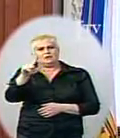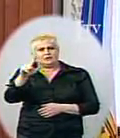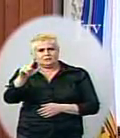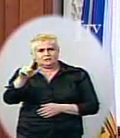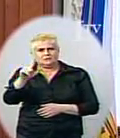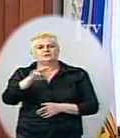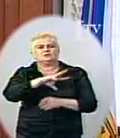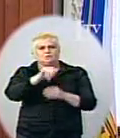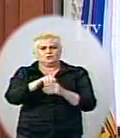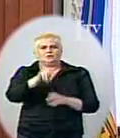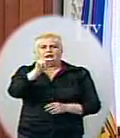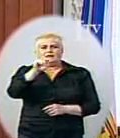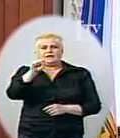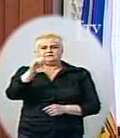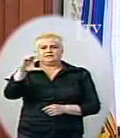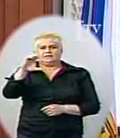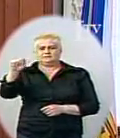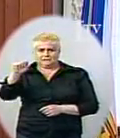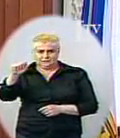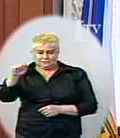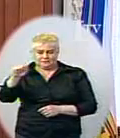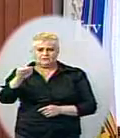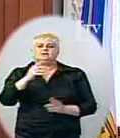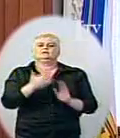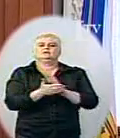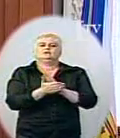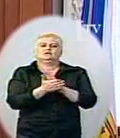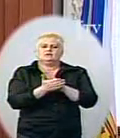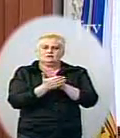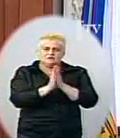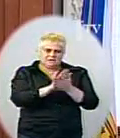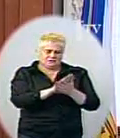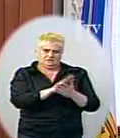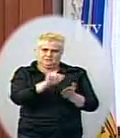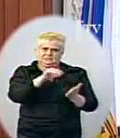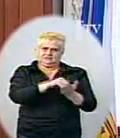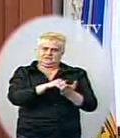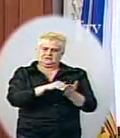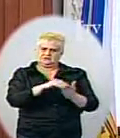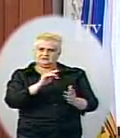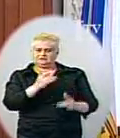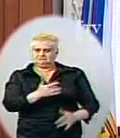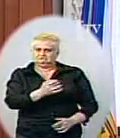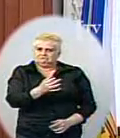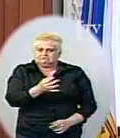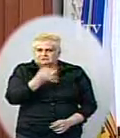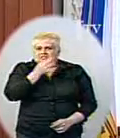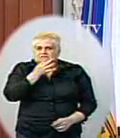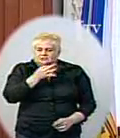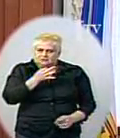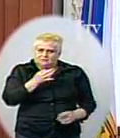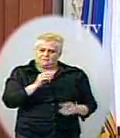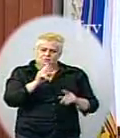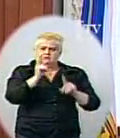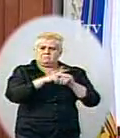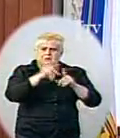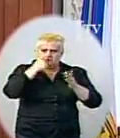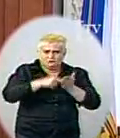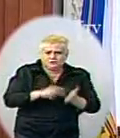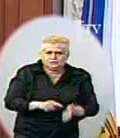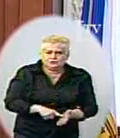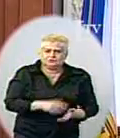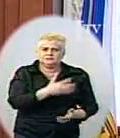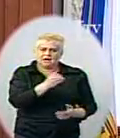NSAC as a center of excellence for applied research and a national leader in agriculture